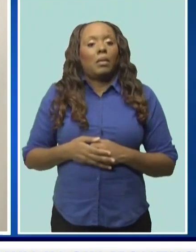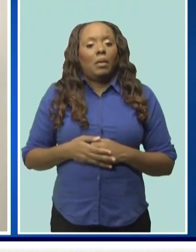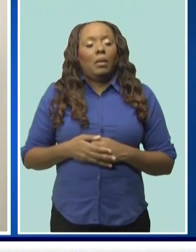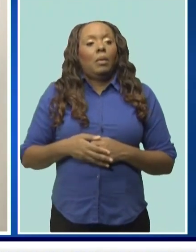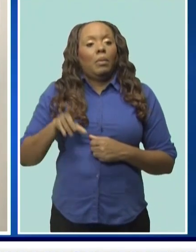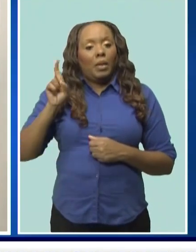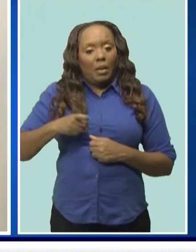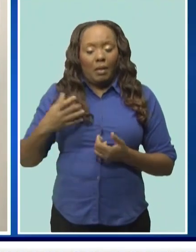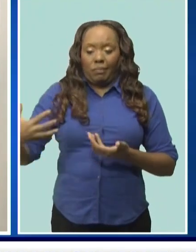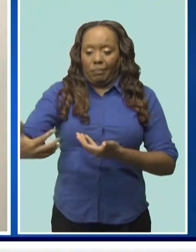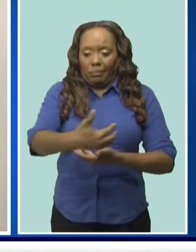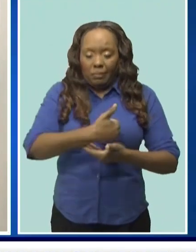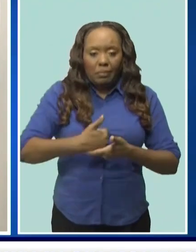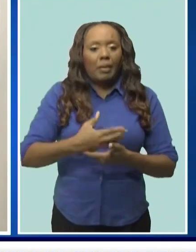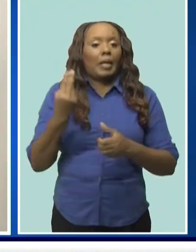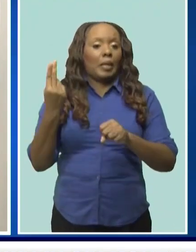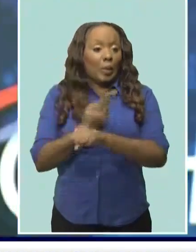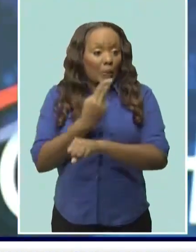is stored on a shelf.